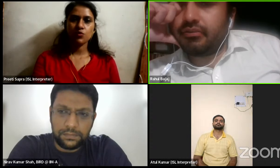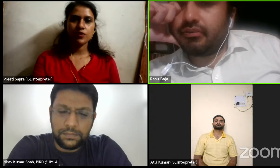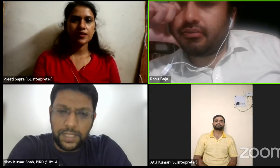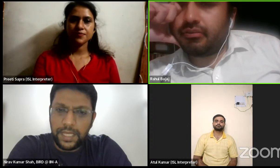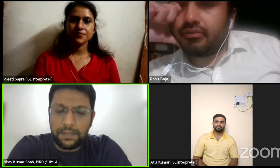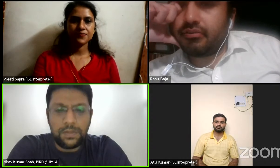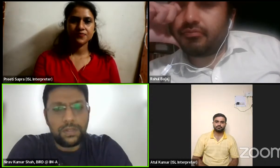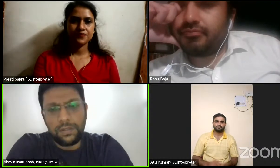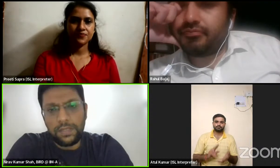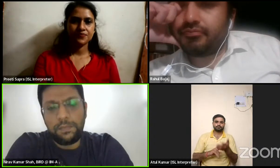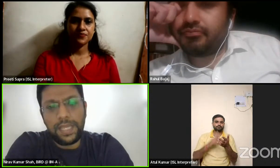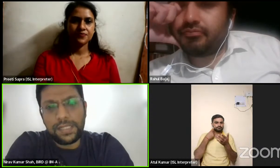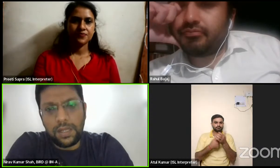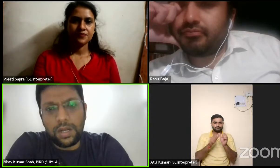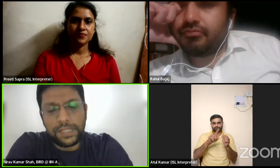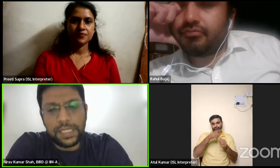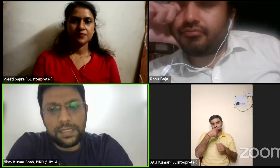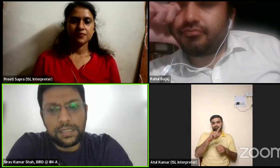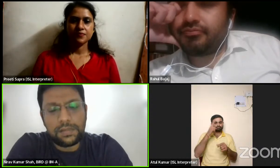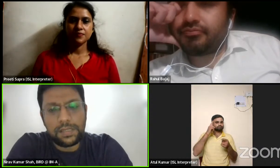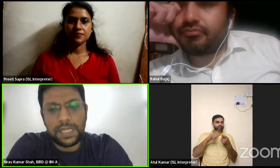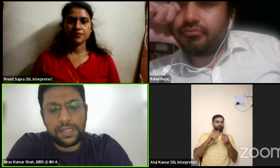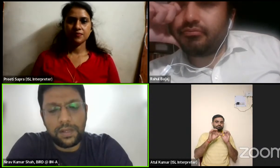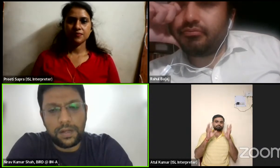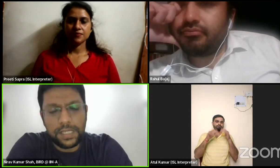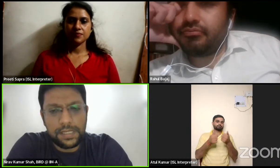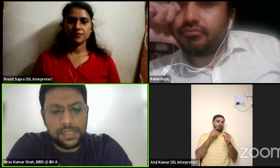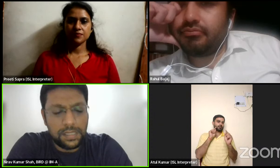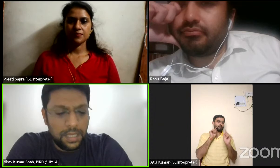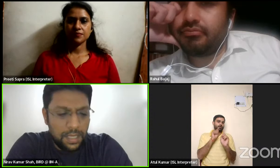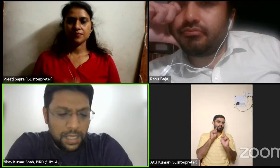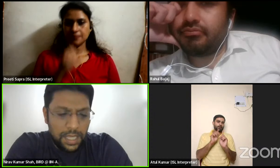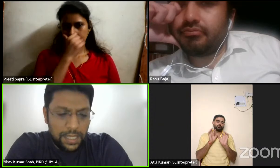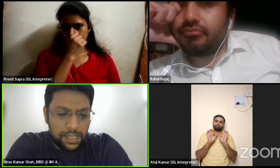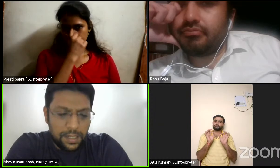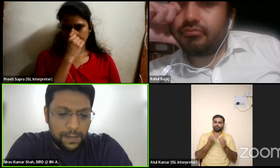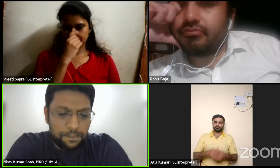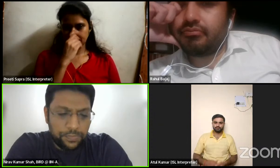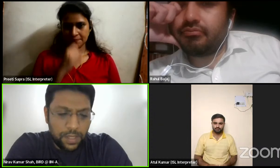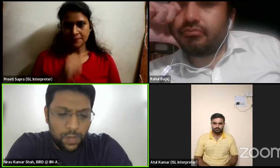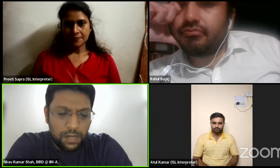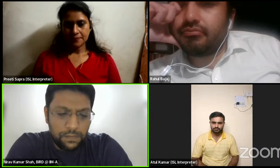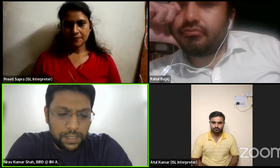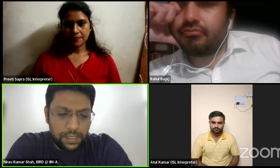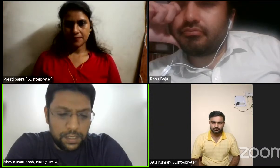Nirav? Yeah, no, it makes a lot of sense. It makes a lot of sense. And